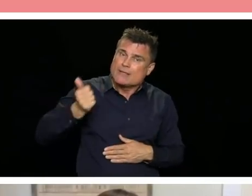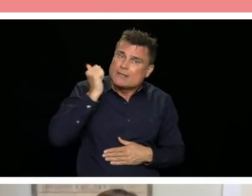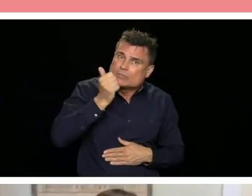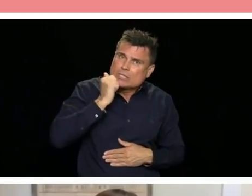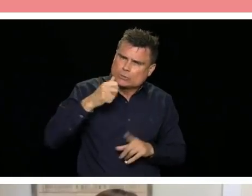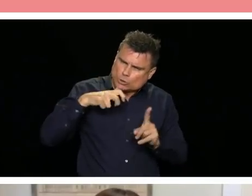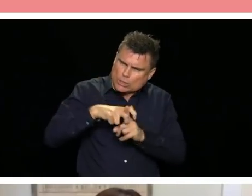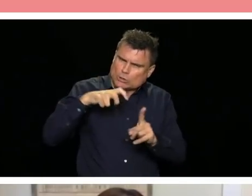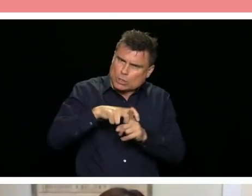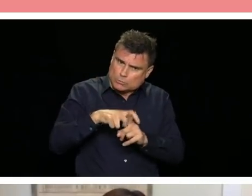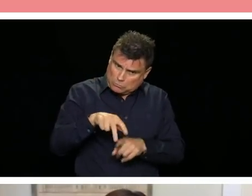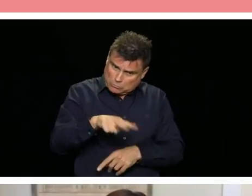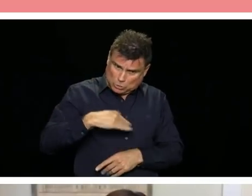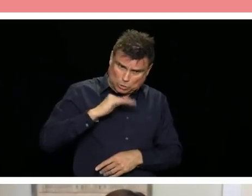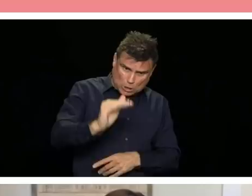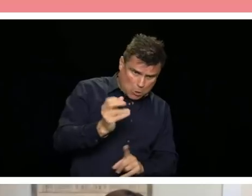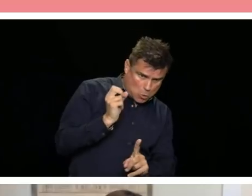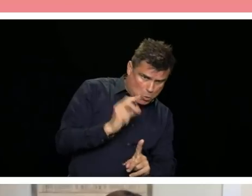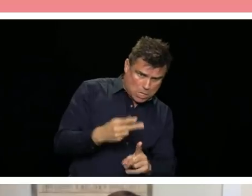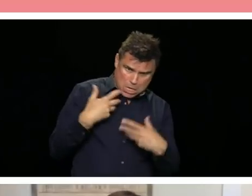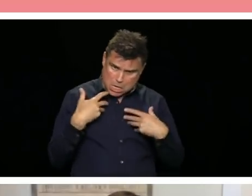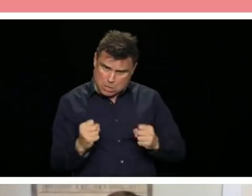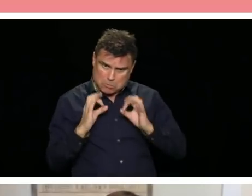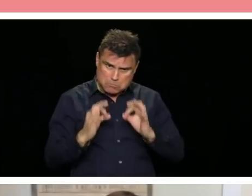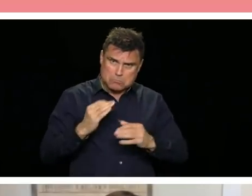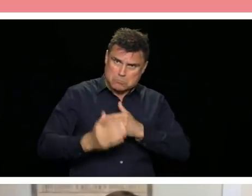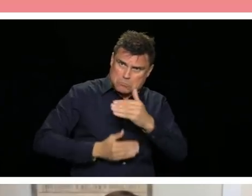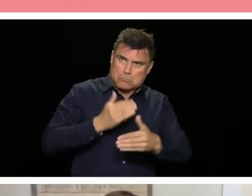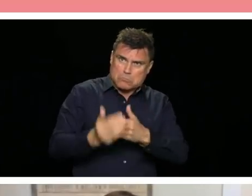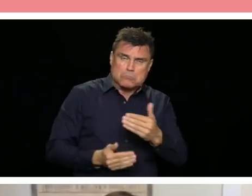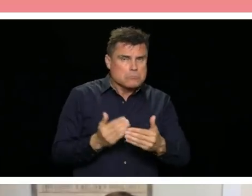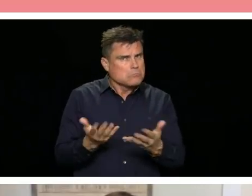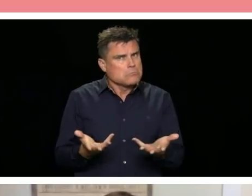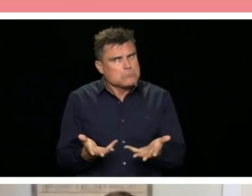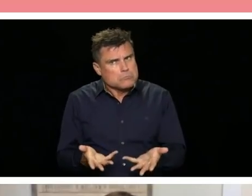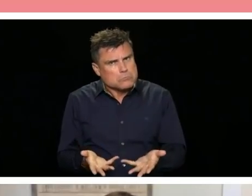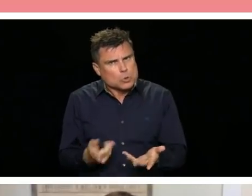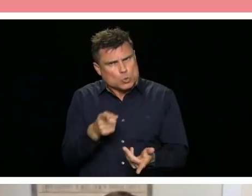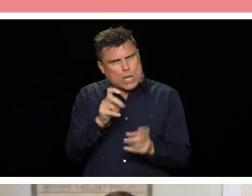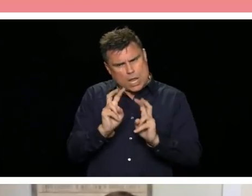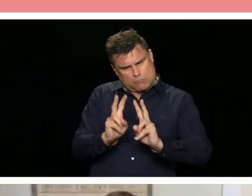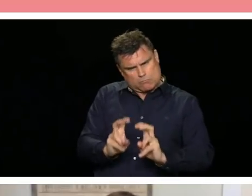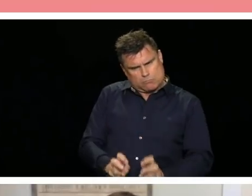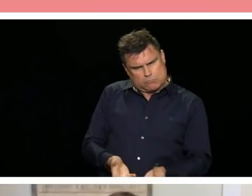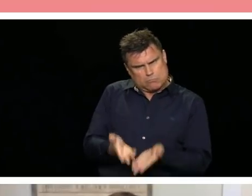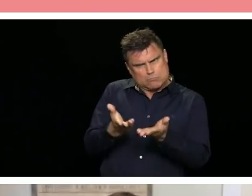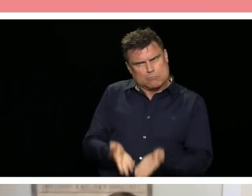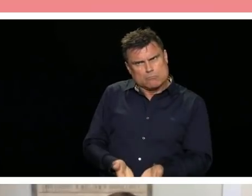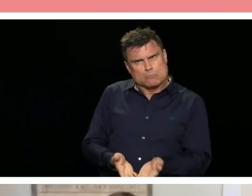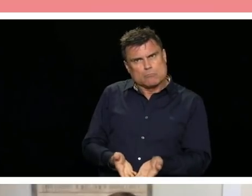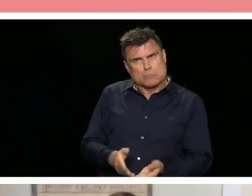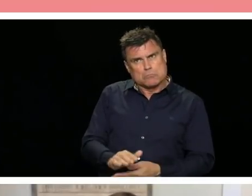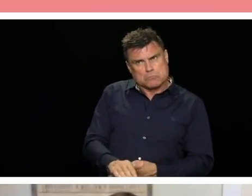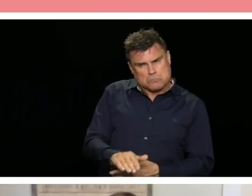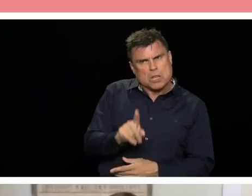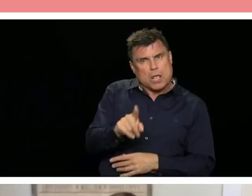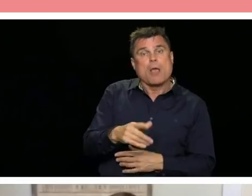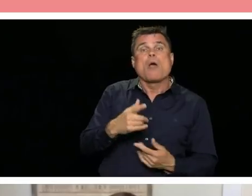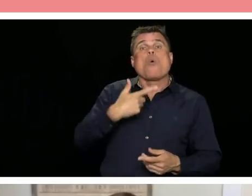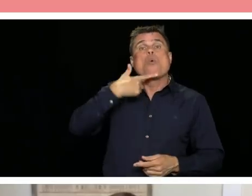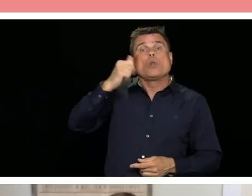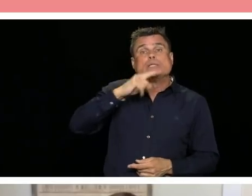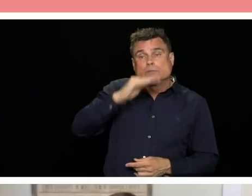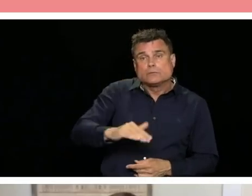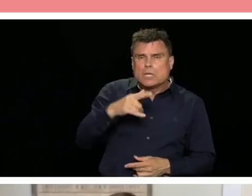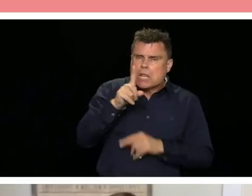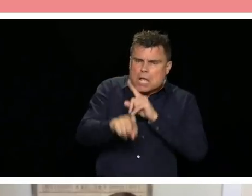these very important spaces safe. I will add one more time, the best thing you can do if you think your child may